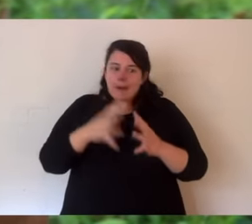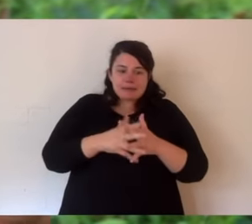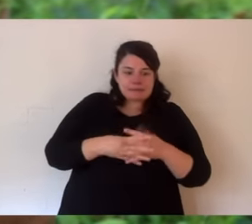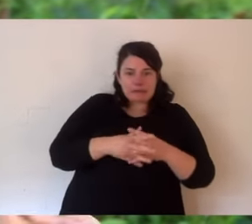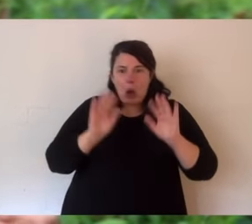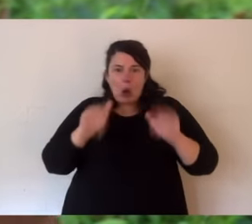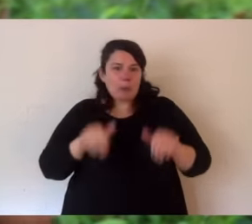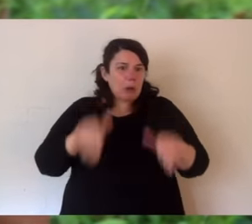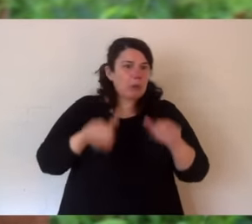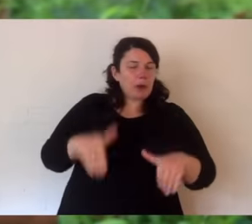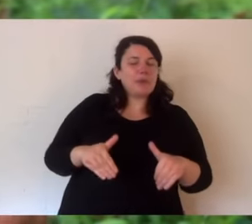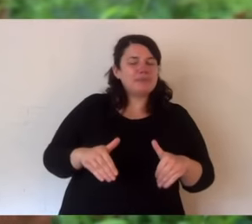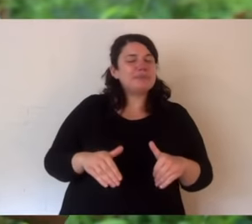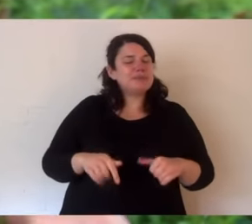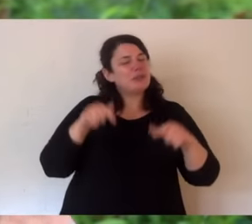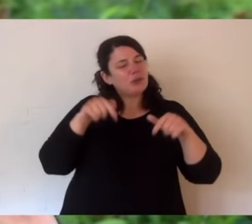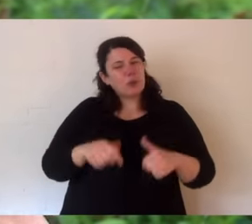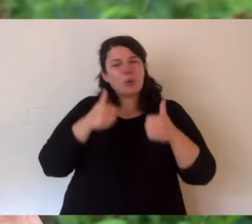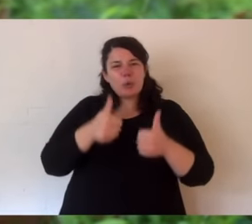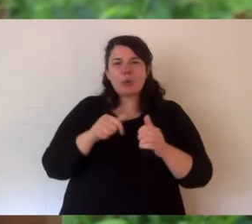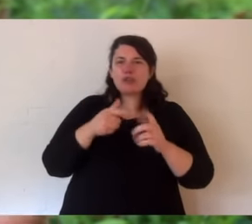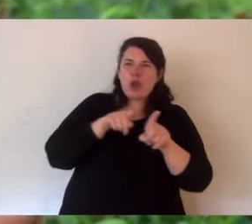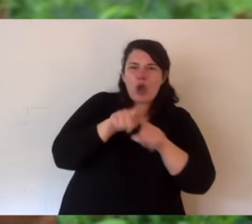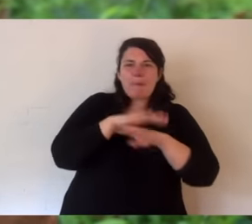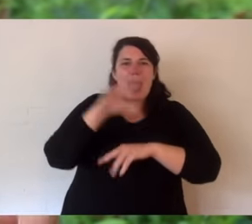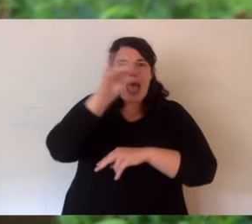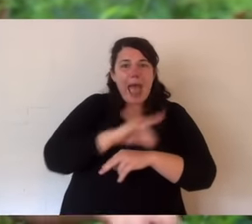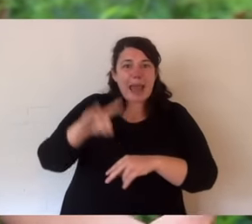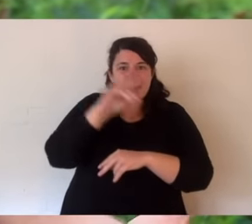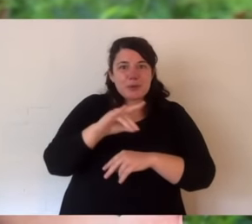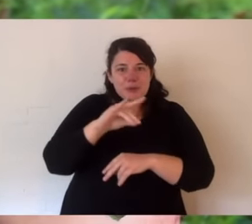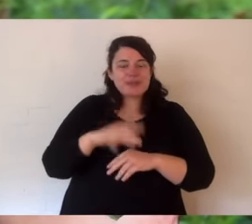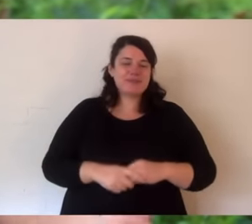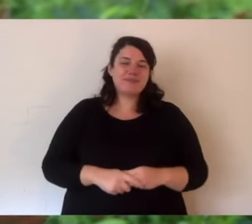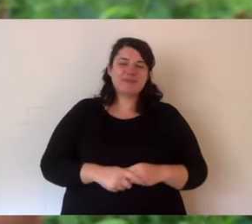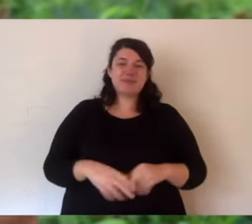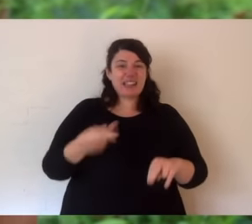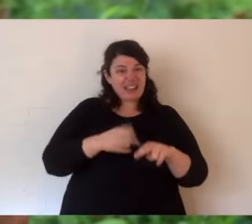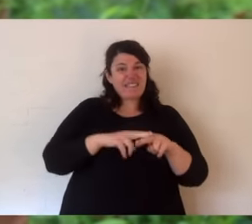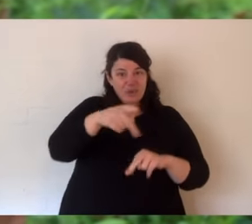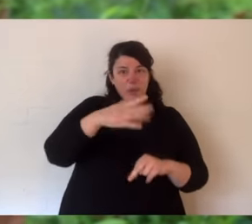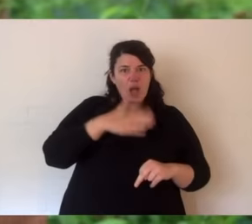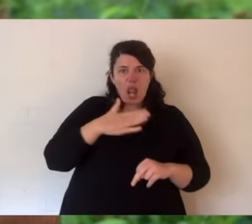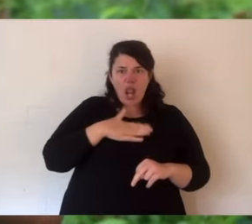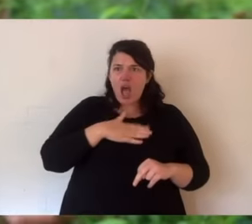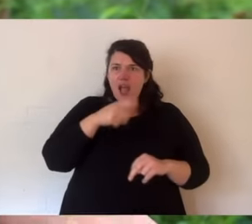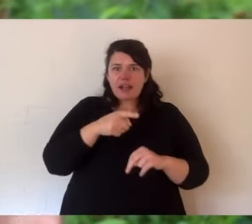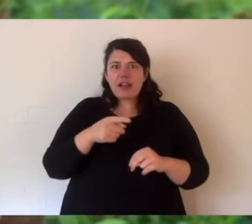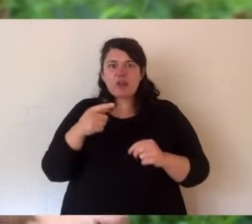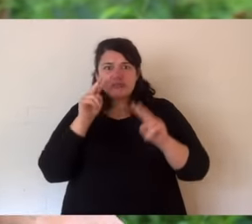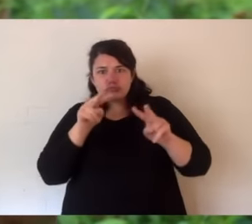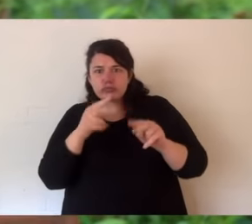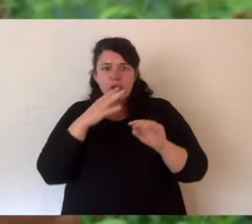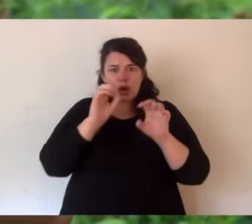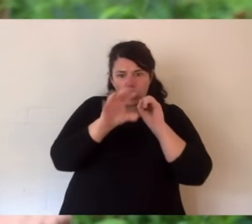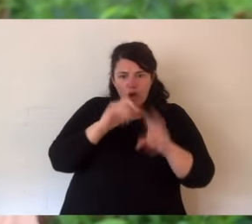bit of extra time at the moment, like you probably do too. So this is a great distraction for us. And hopefully you. Now, if you like what